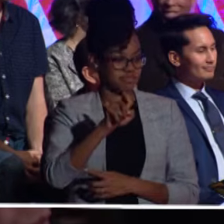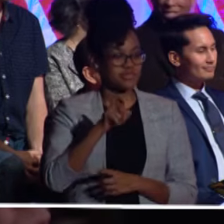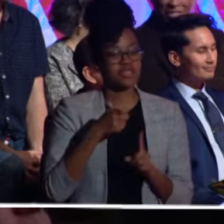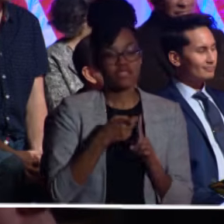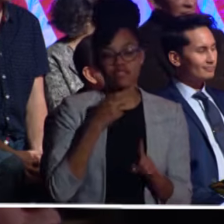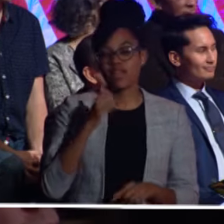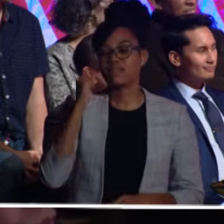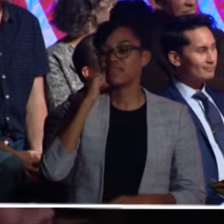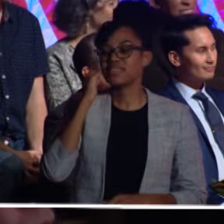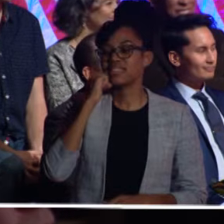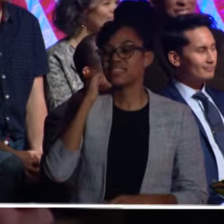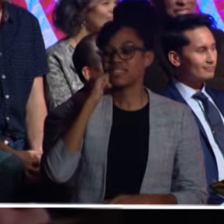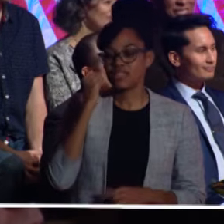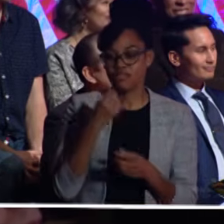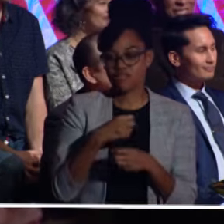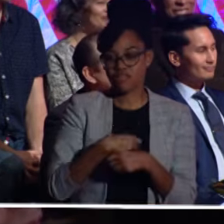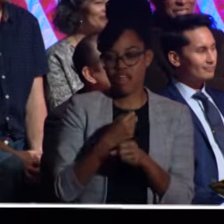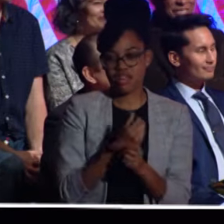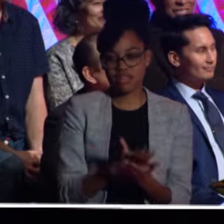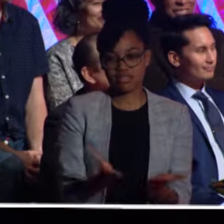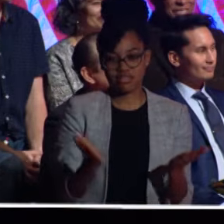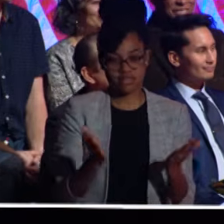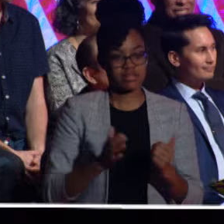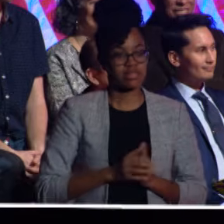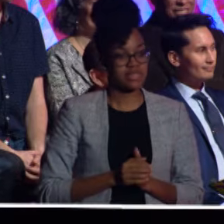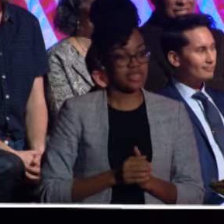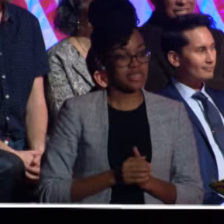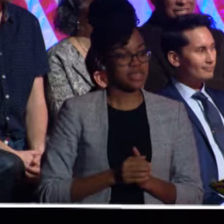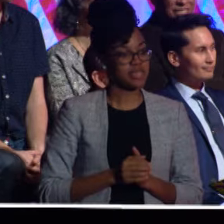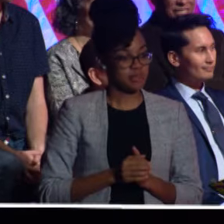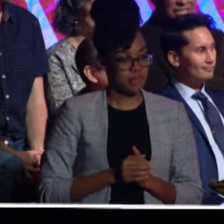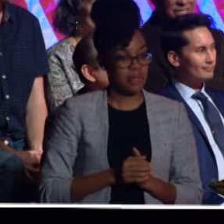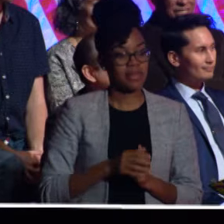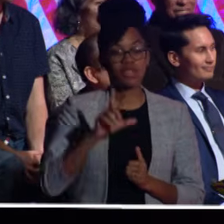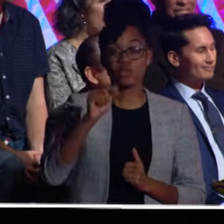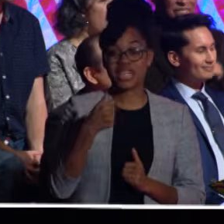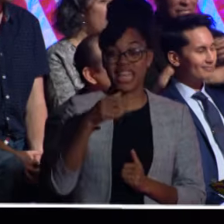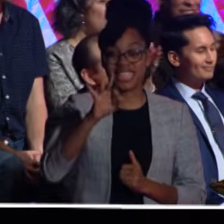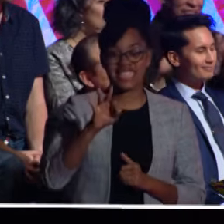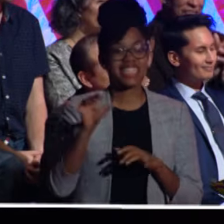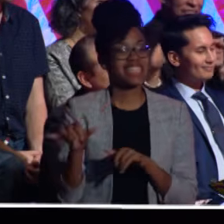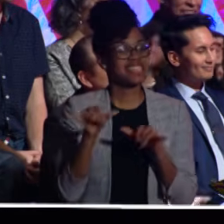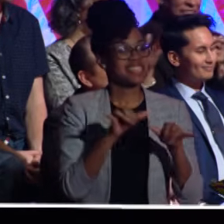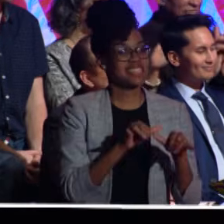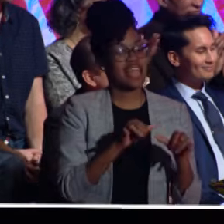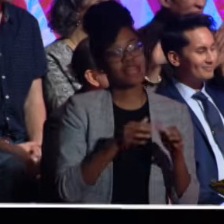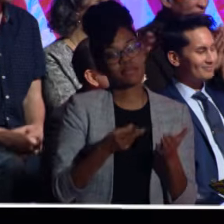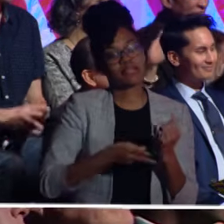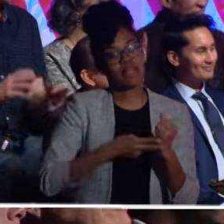In 2019, we're going to do the same for diapers.